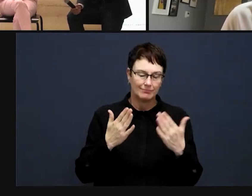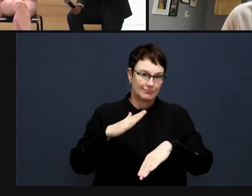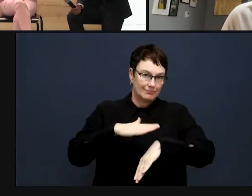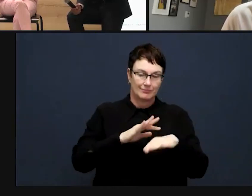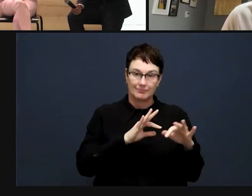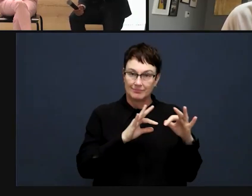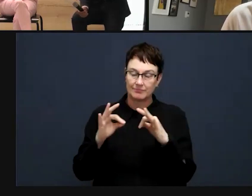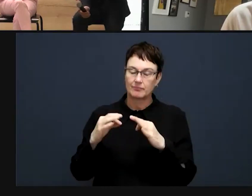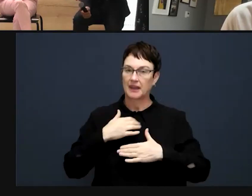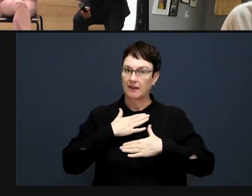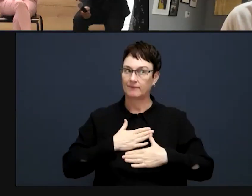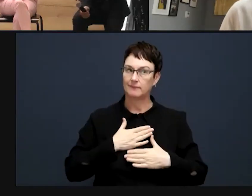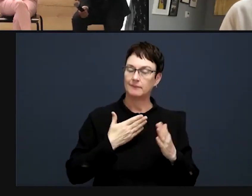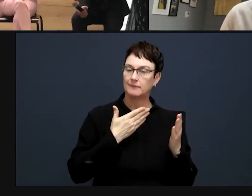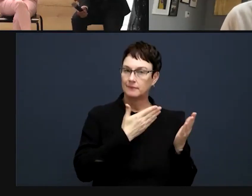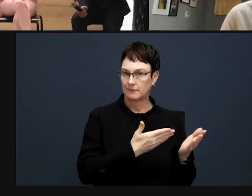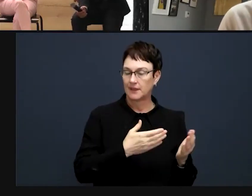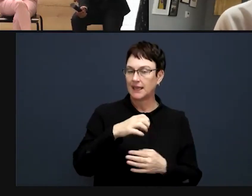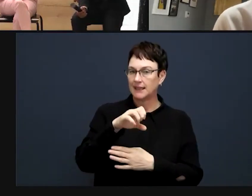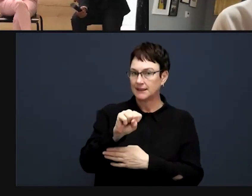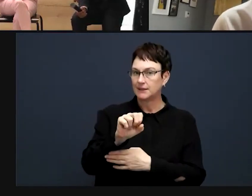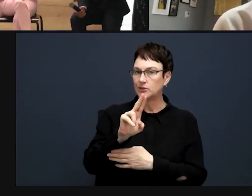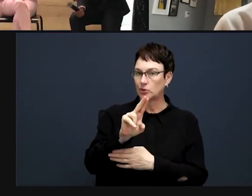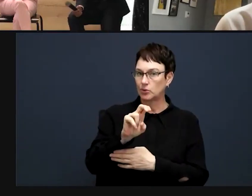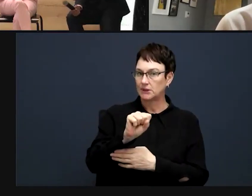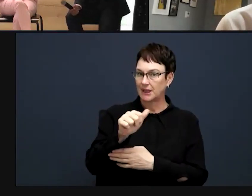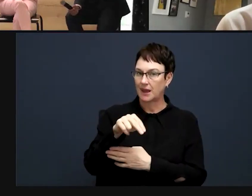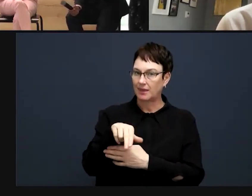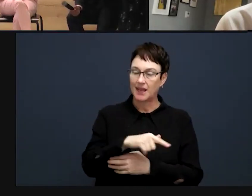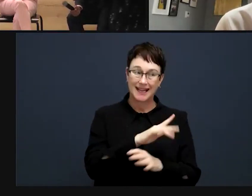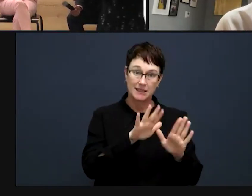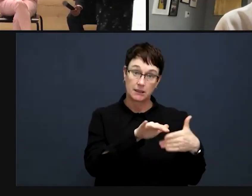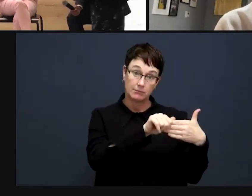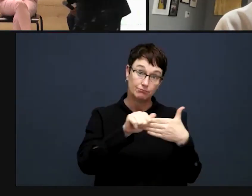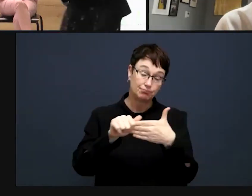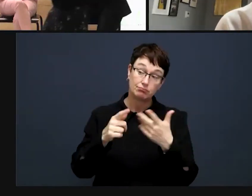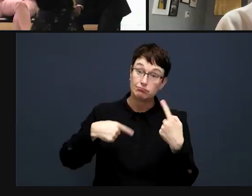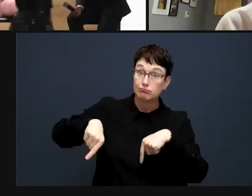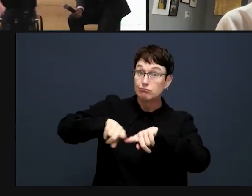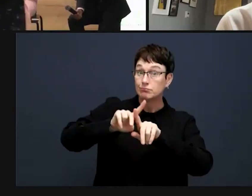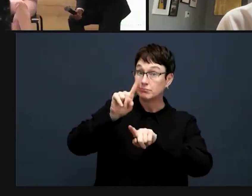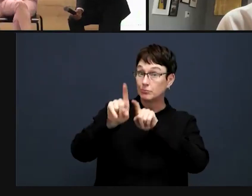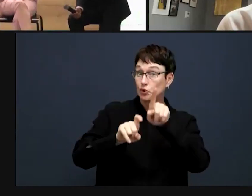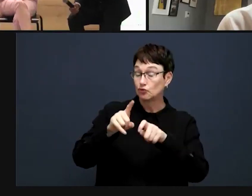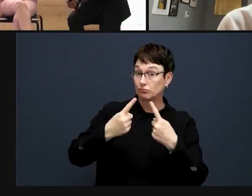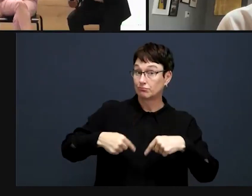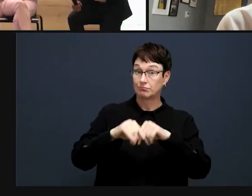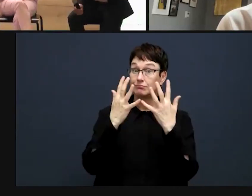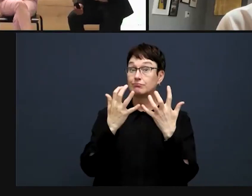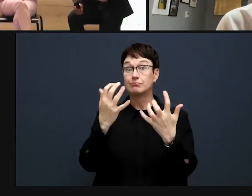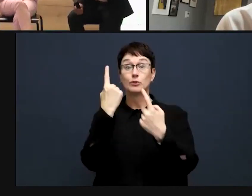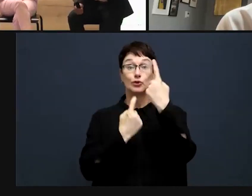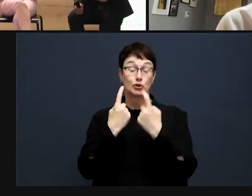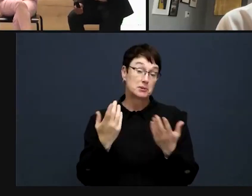lead 10 more minutes for questions. Thank you, Monica. Always right on time. It's always lovely working to you